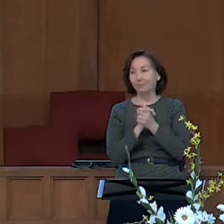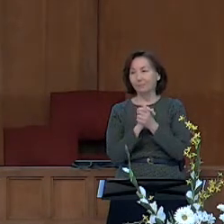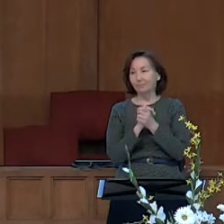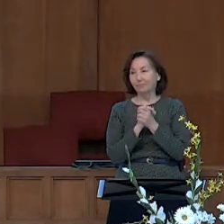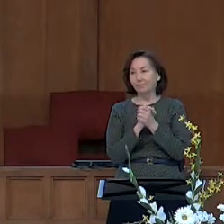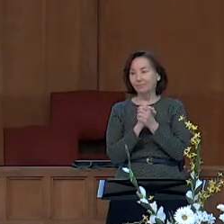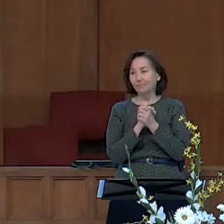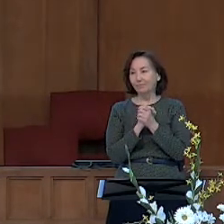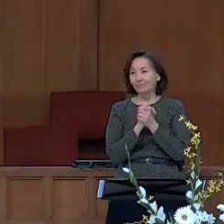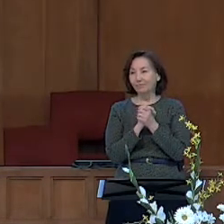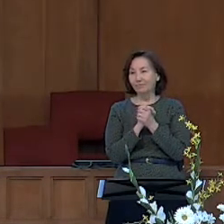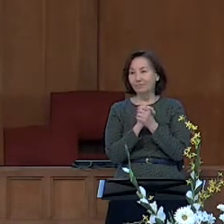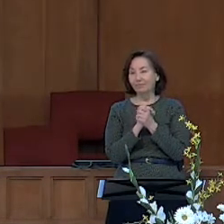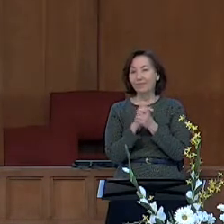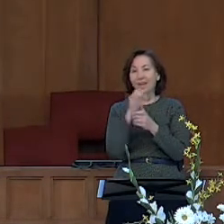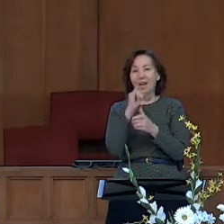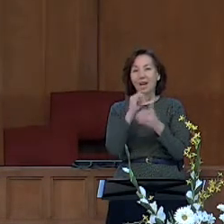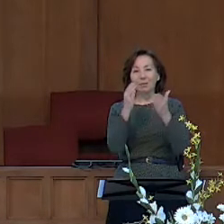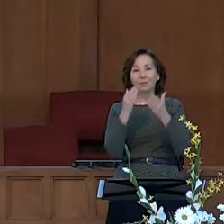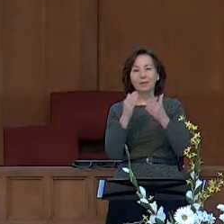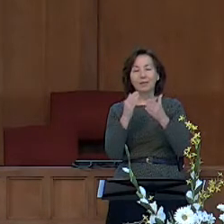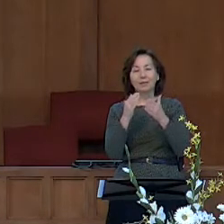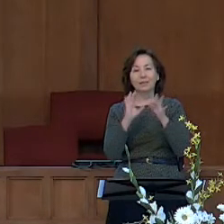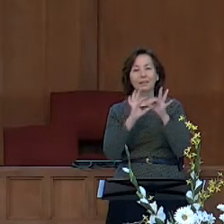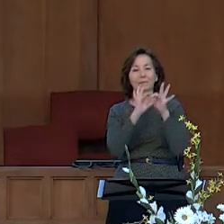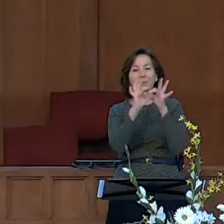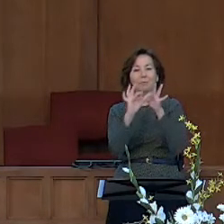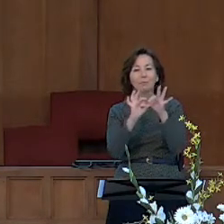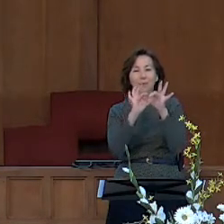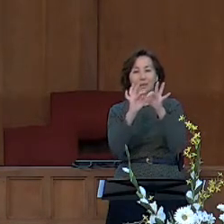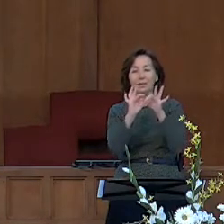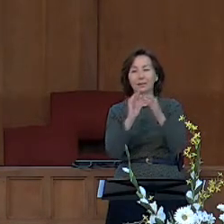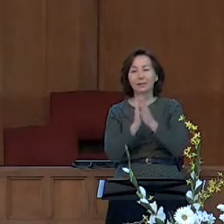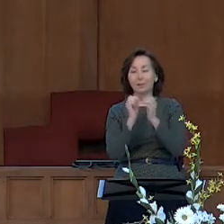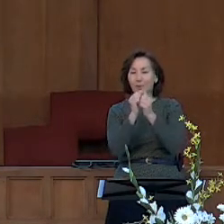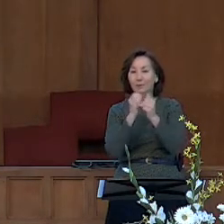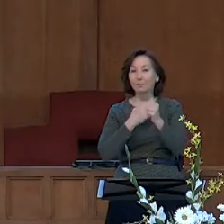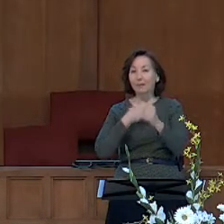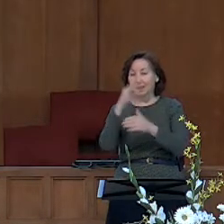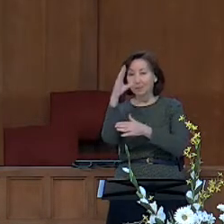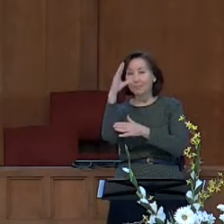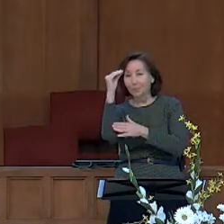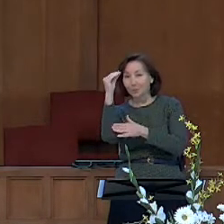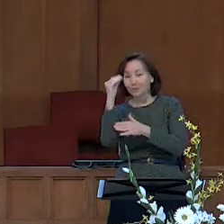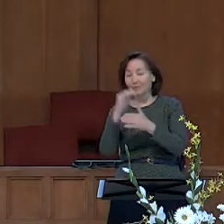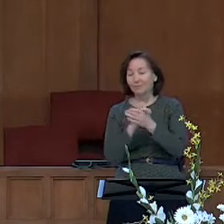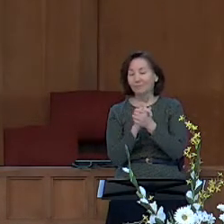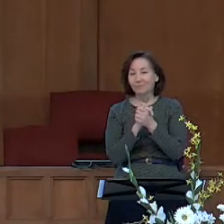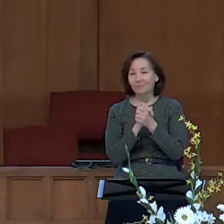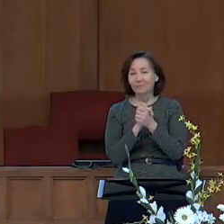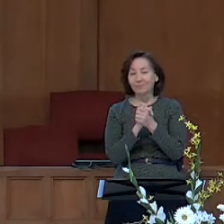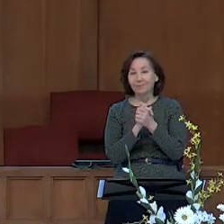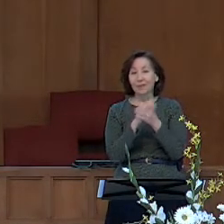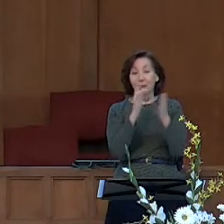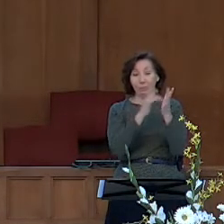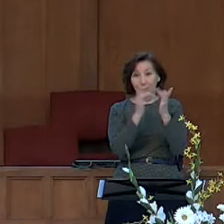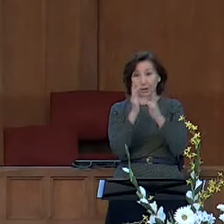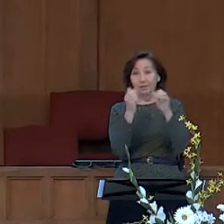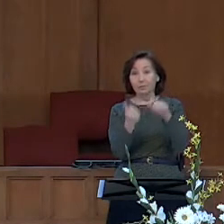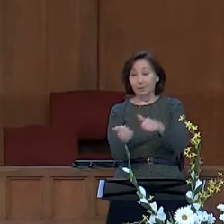wanted. I wanted this bond with my boy. When Jesus was